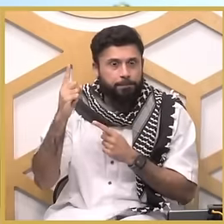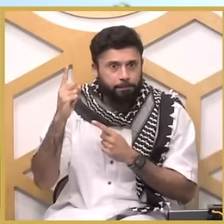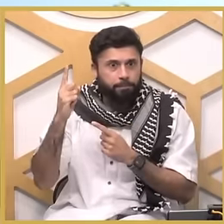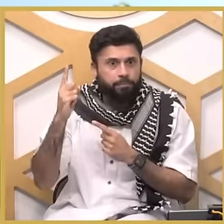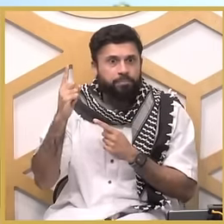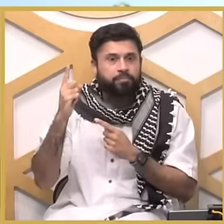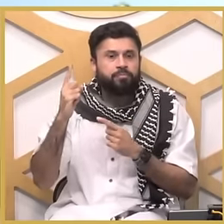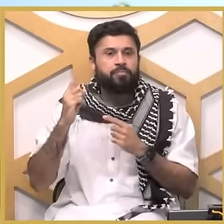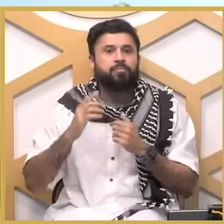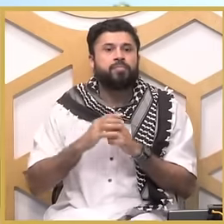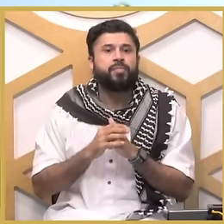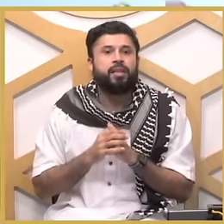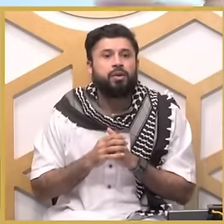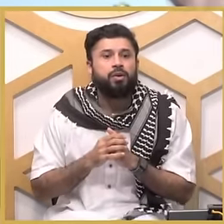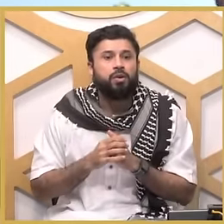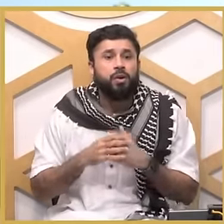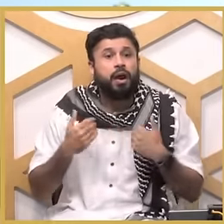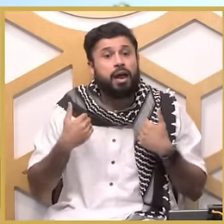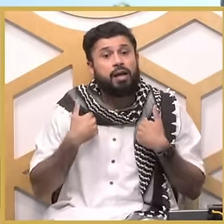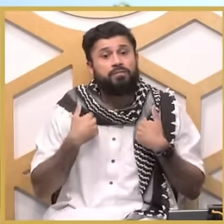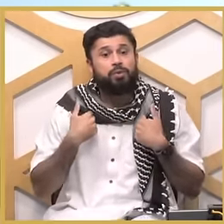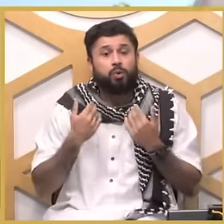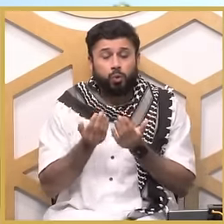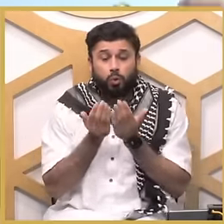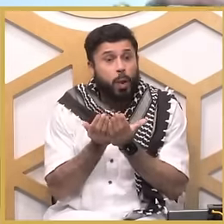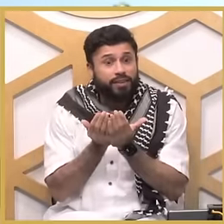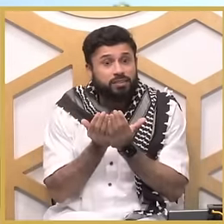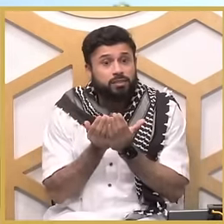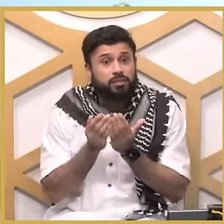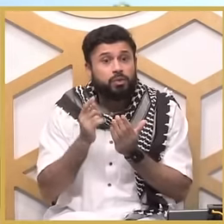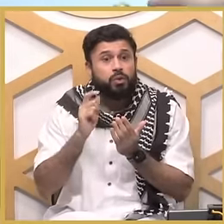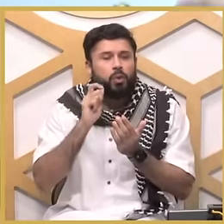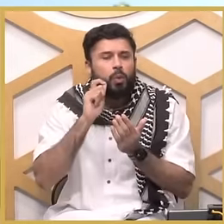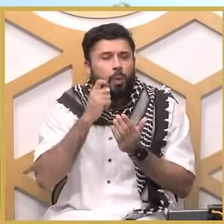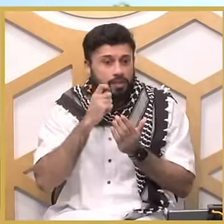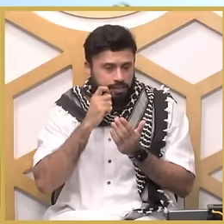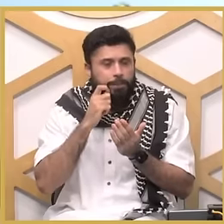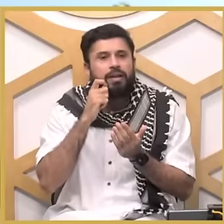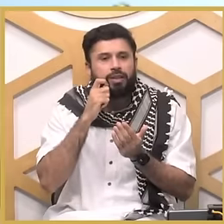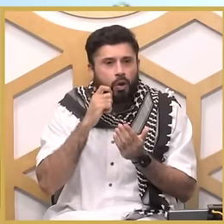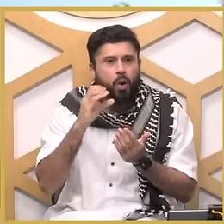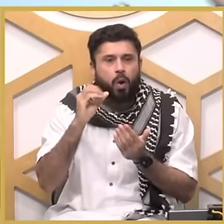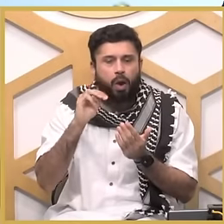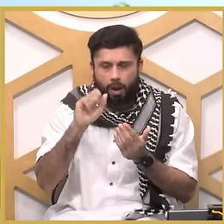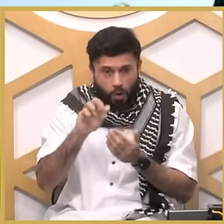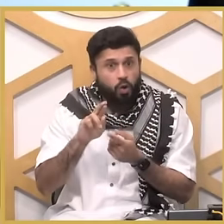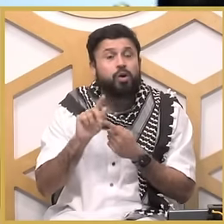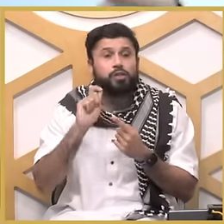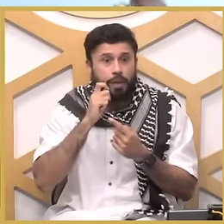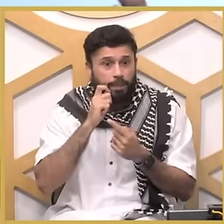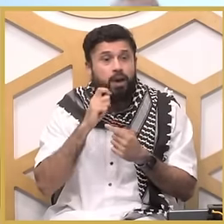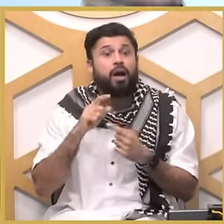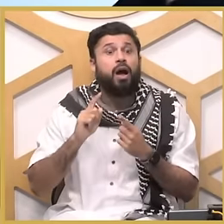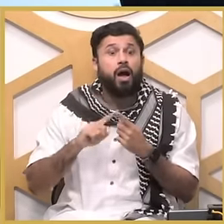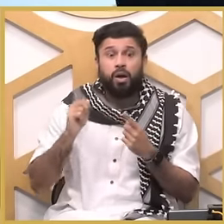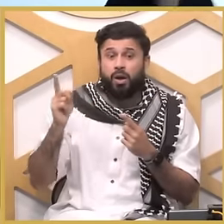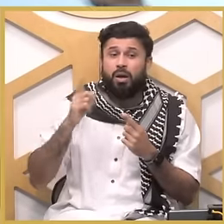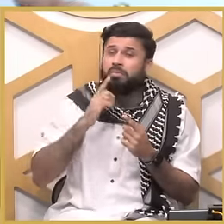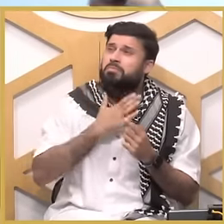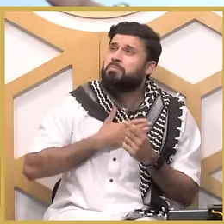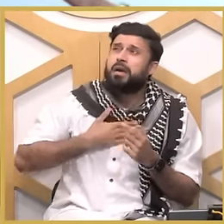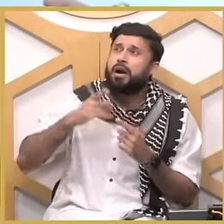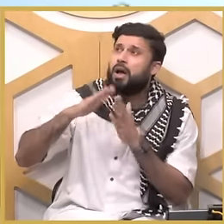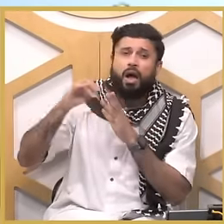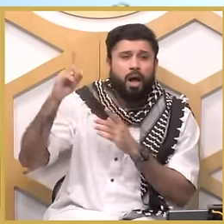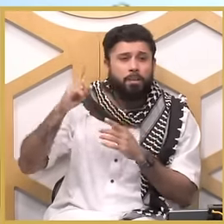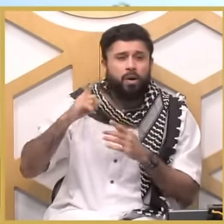du'a, and he used to say, Allahumma adkhilni al-jannata bighayri adawi bighayri hisab, oh Allah, enter me into paradise without any form of questioning and without any form